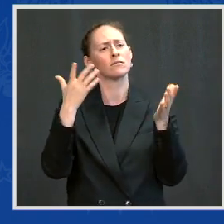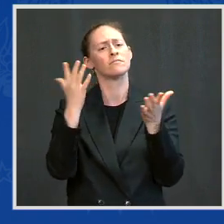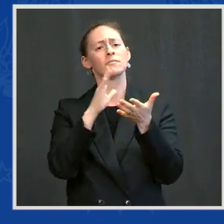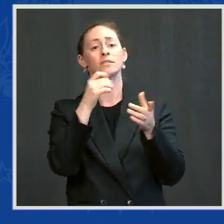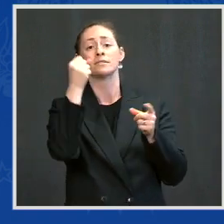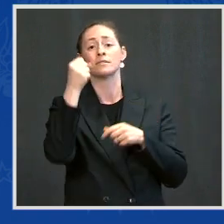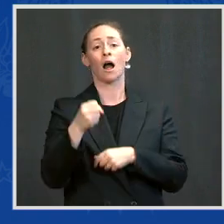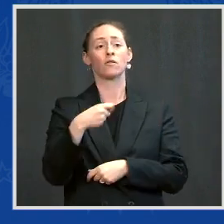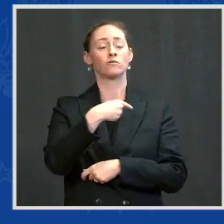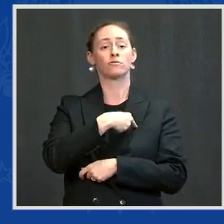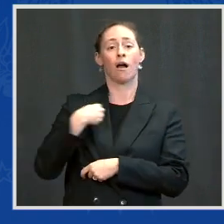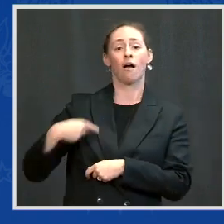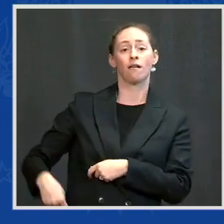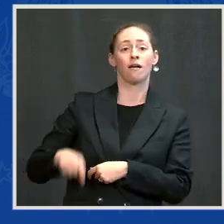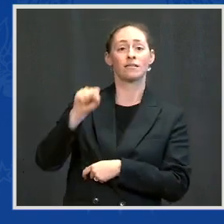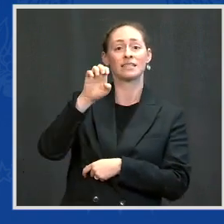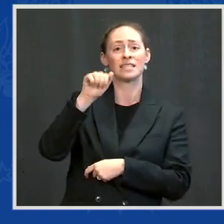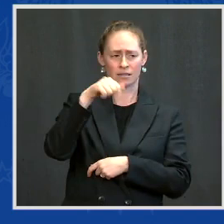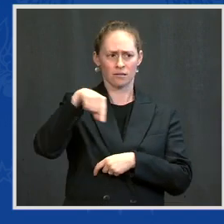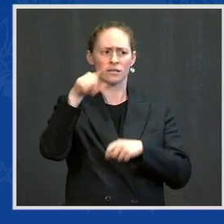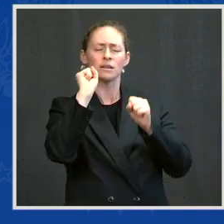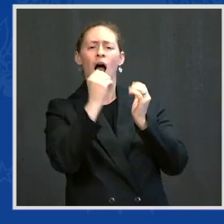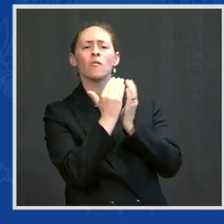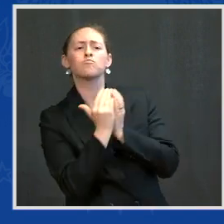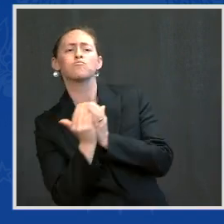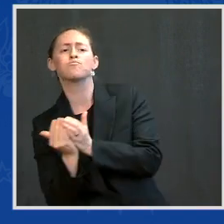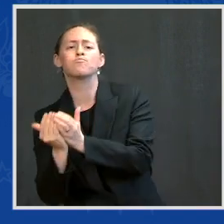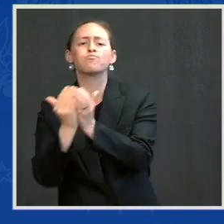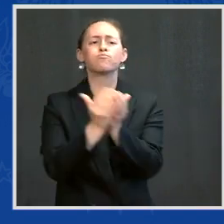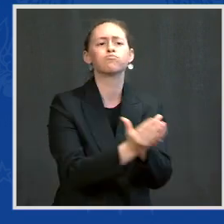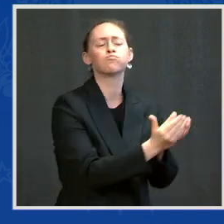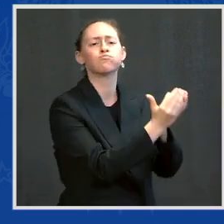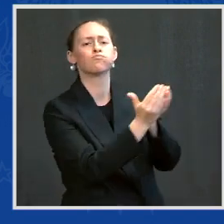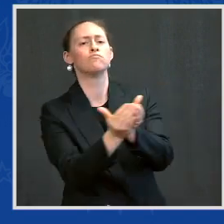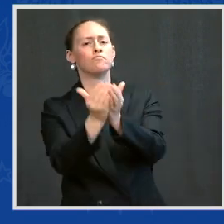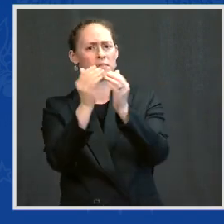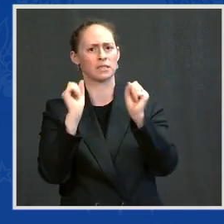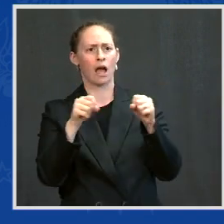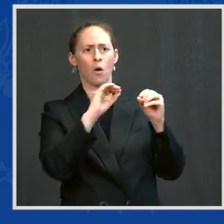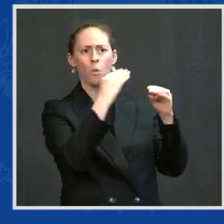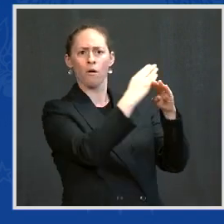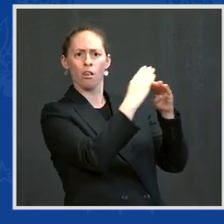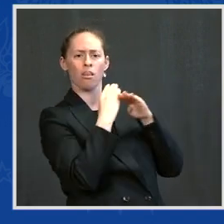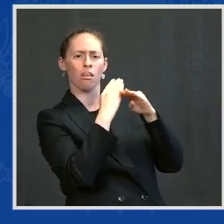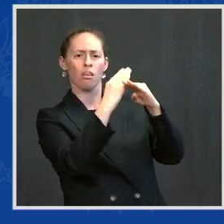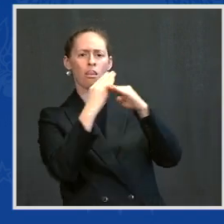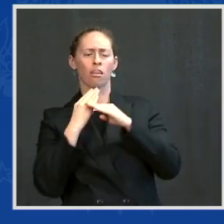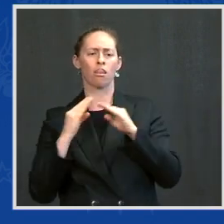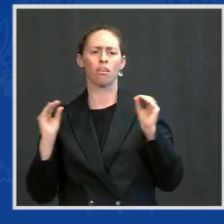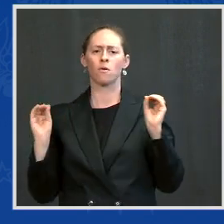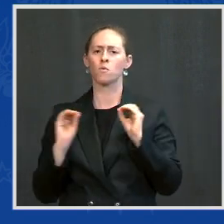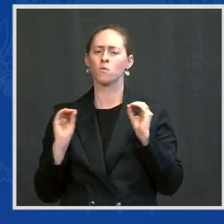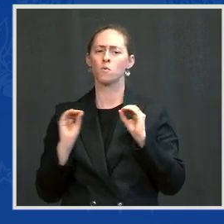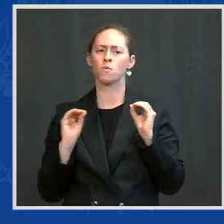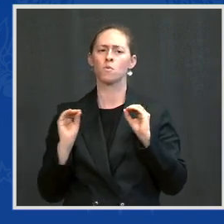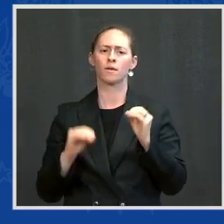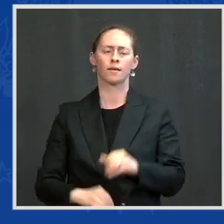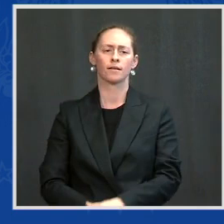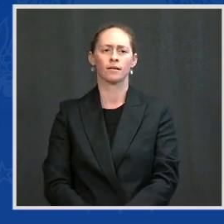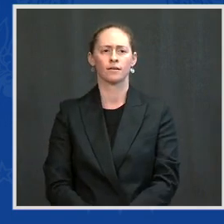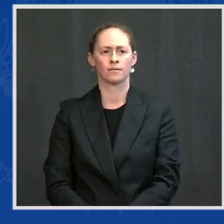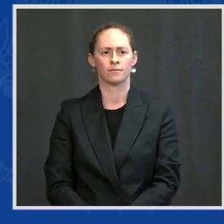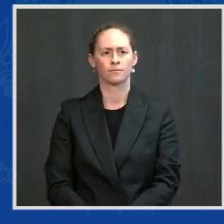Straits. Today, we also discussed ways that the Republic of Korea and the United States will work together to address